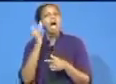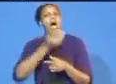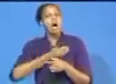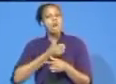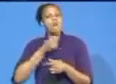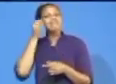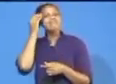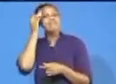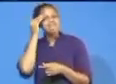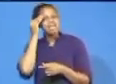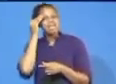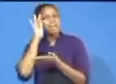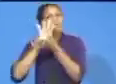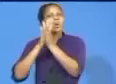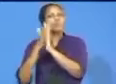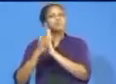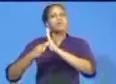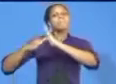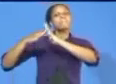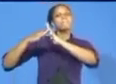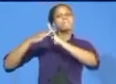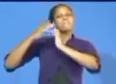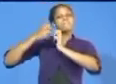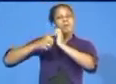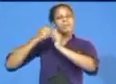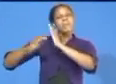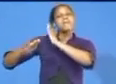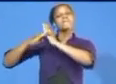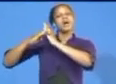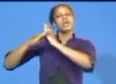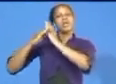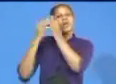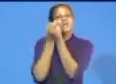problem in preventing our own restoration.